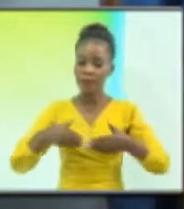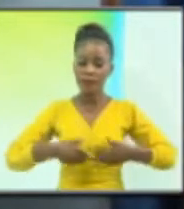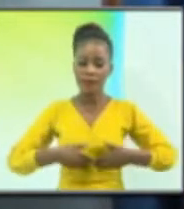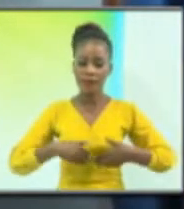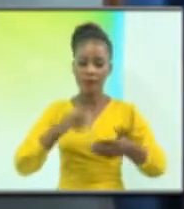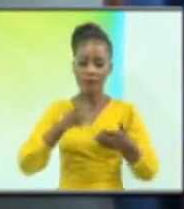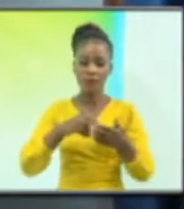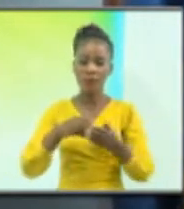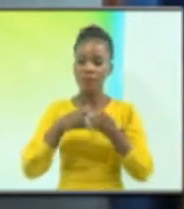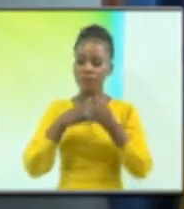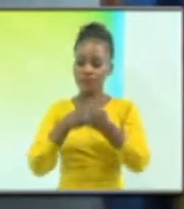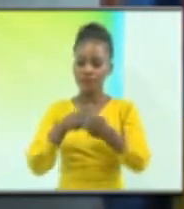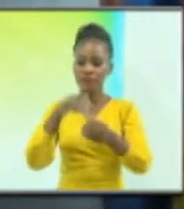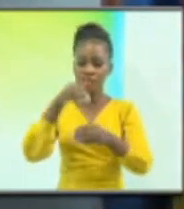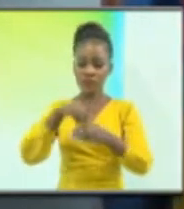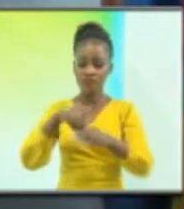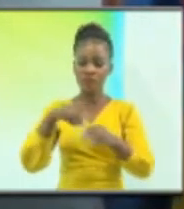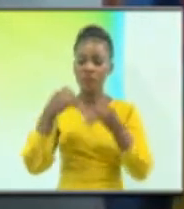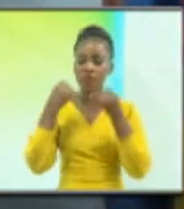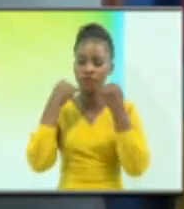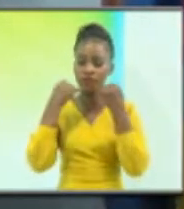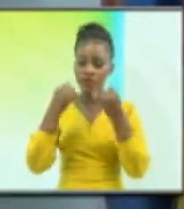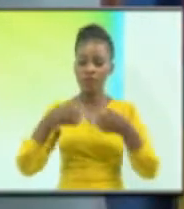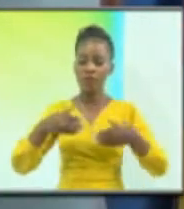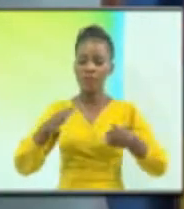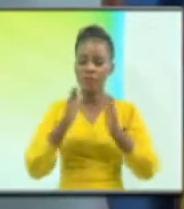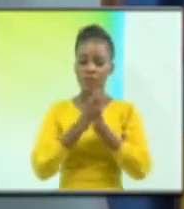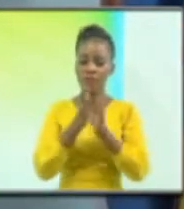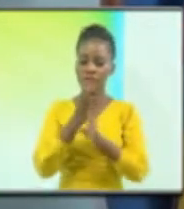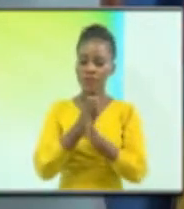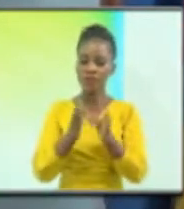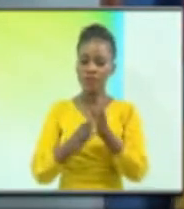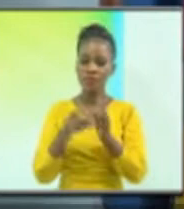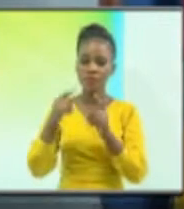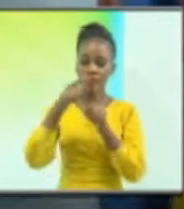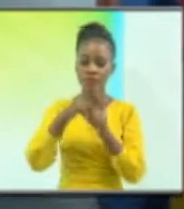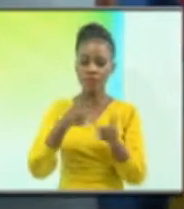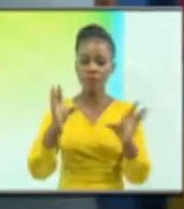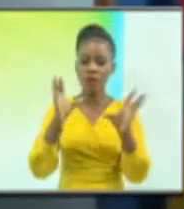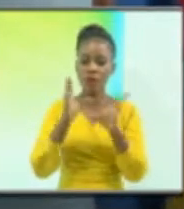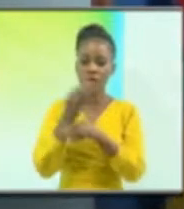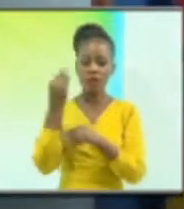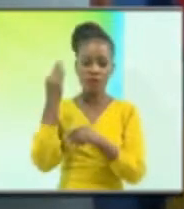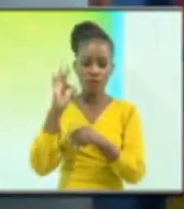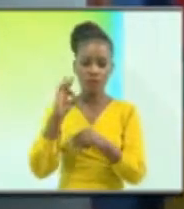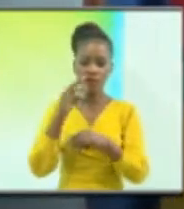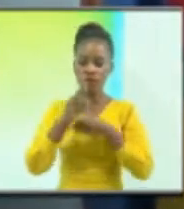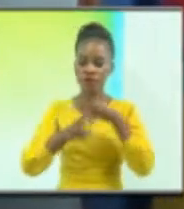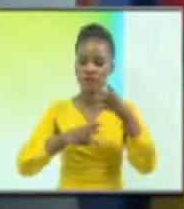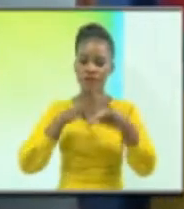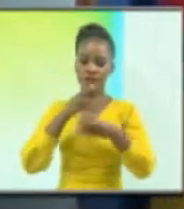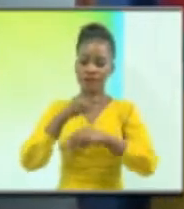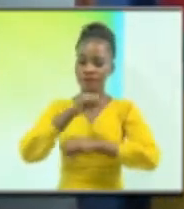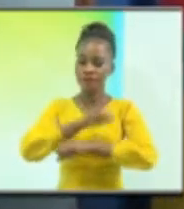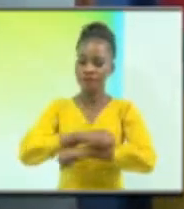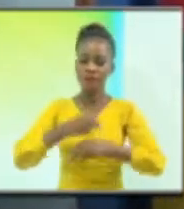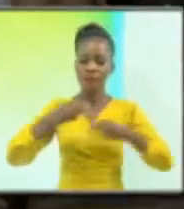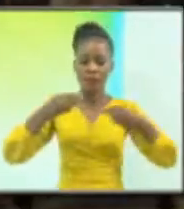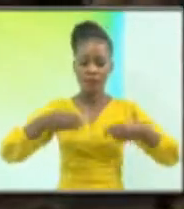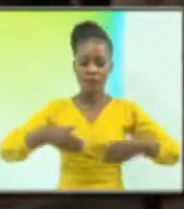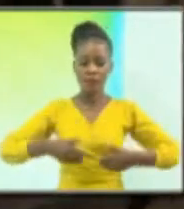leaders in various regions. We have contributed to the finalization of the national school health